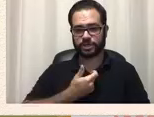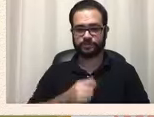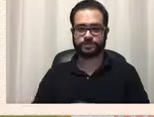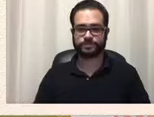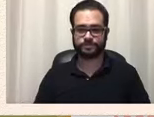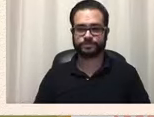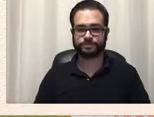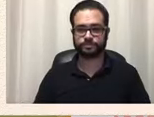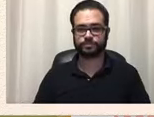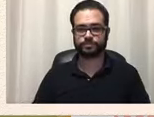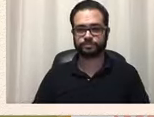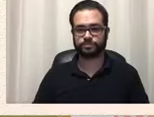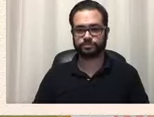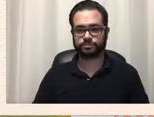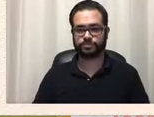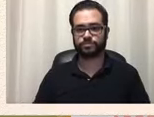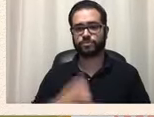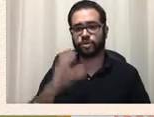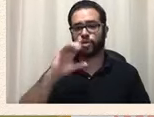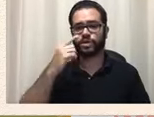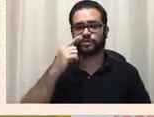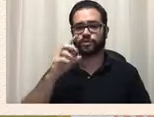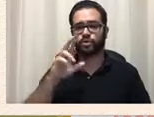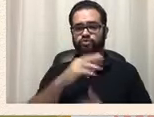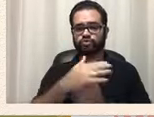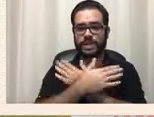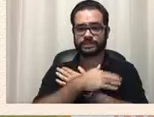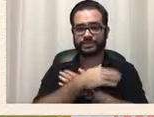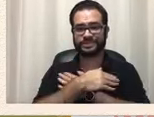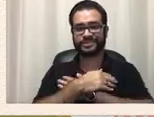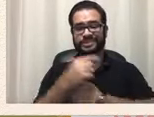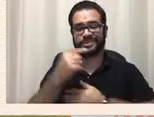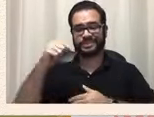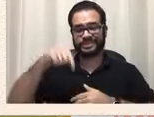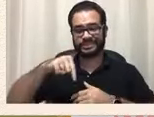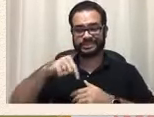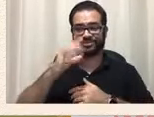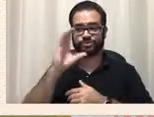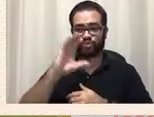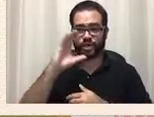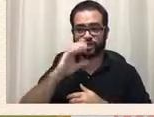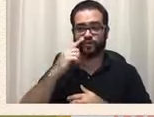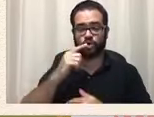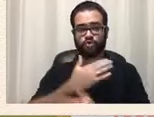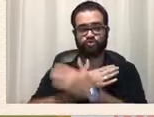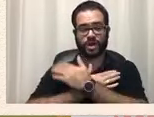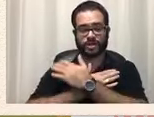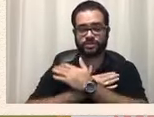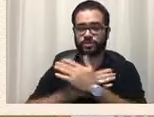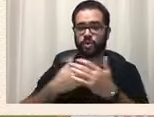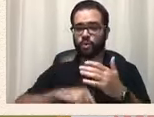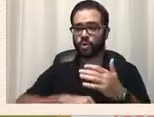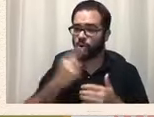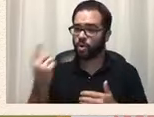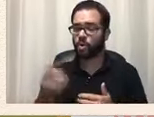A quest for rest. In this quest for rest, we are actively searching for times in our